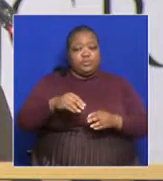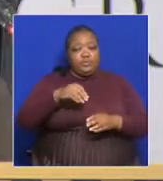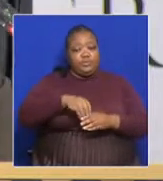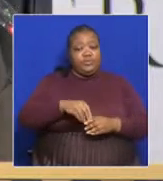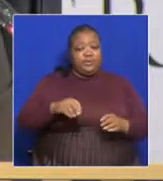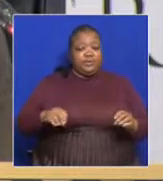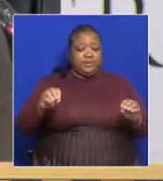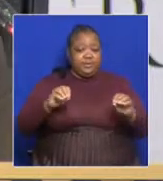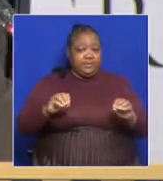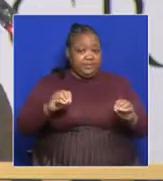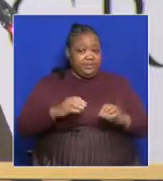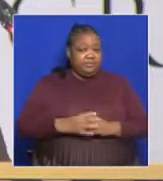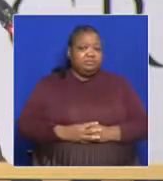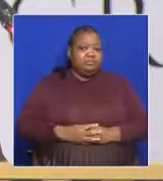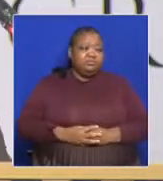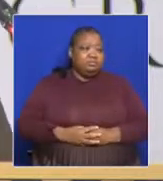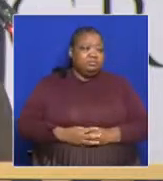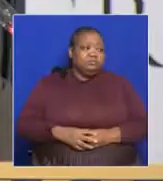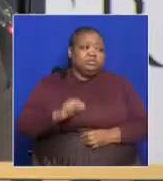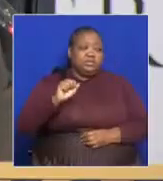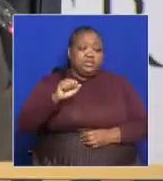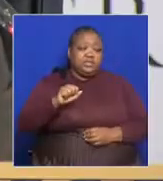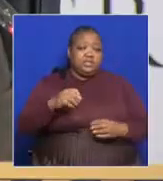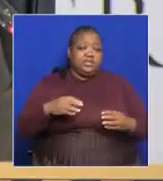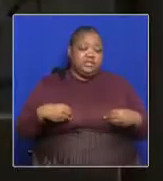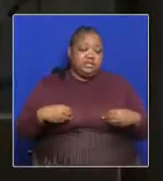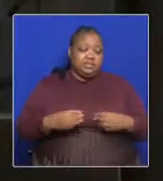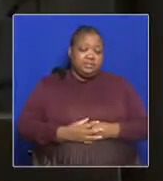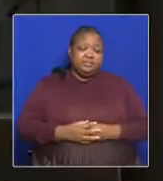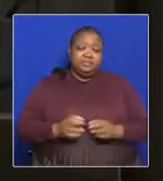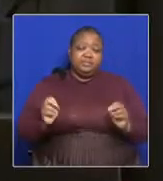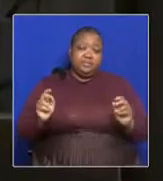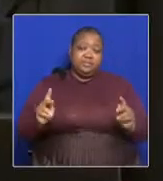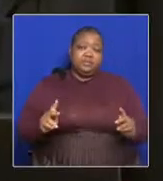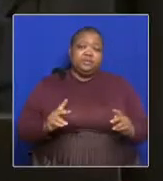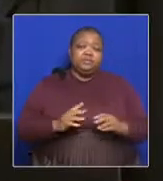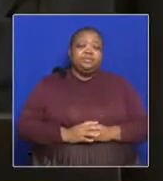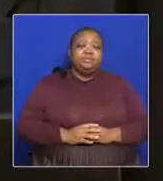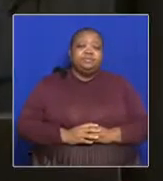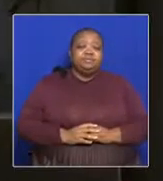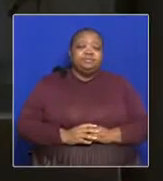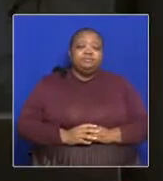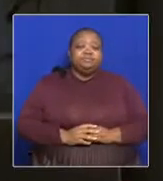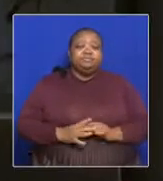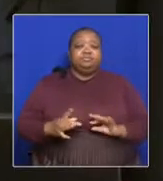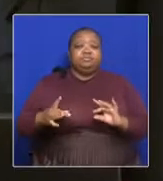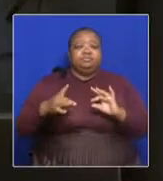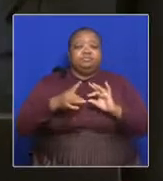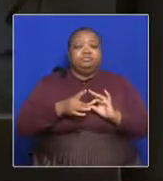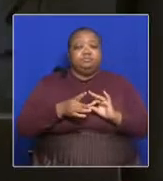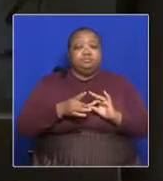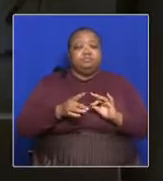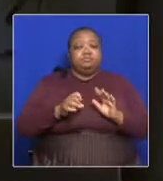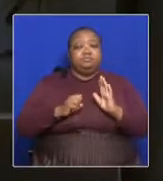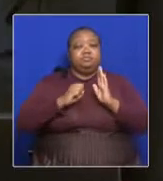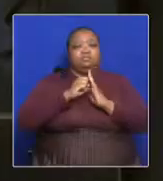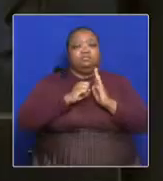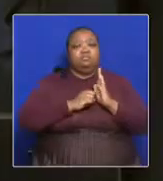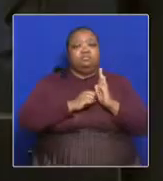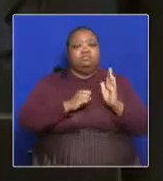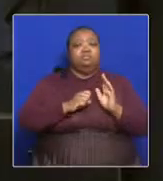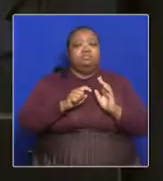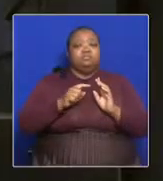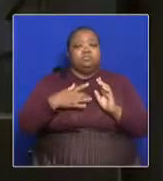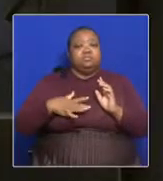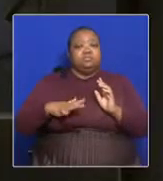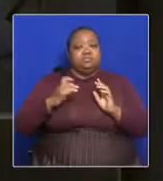Yes, I concede. Okay. In your relating to that, in your statement, and here I want to understand the